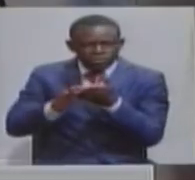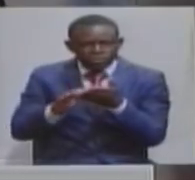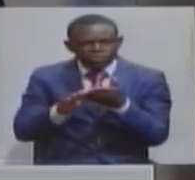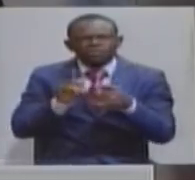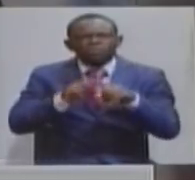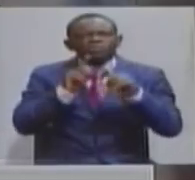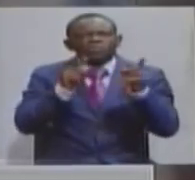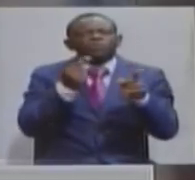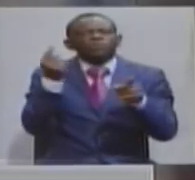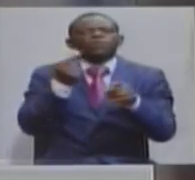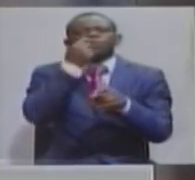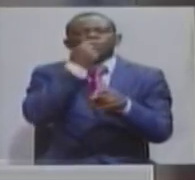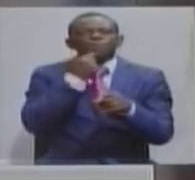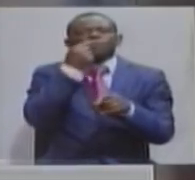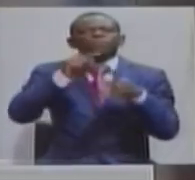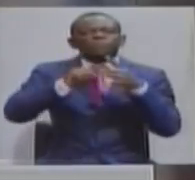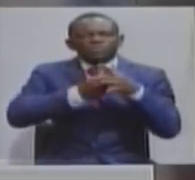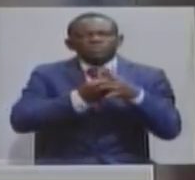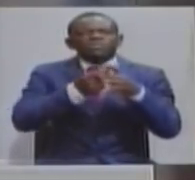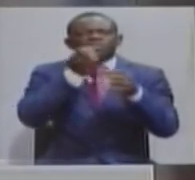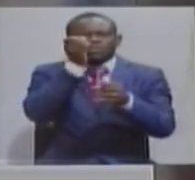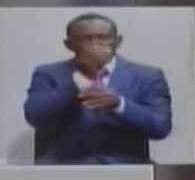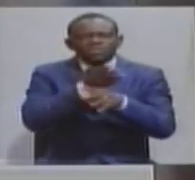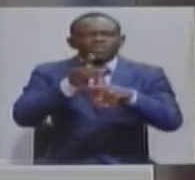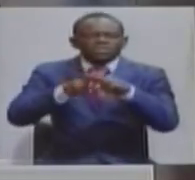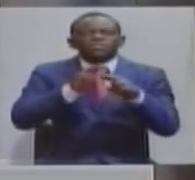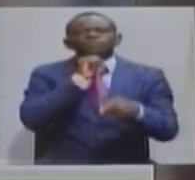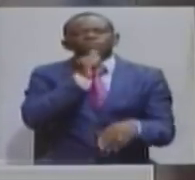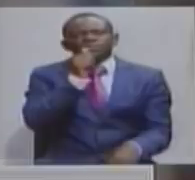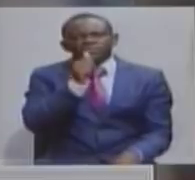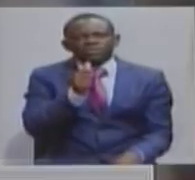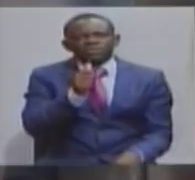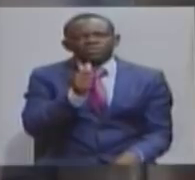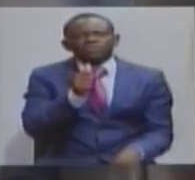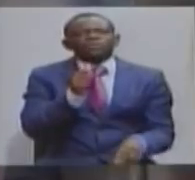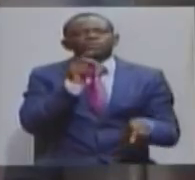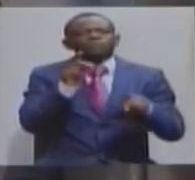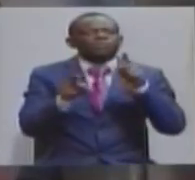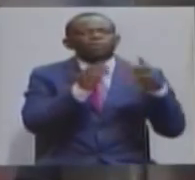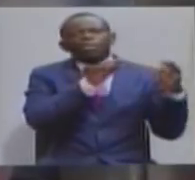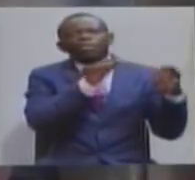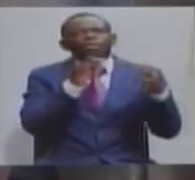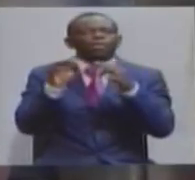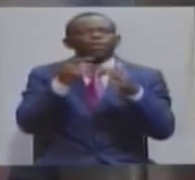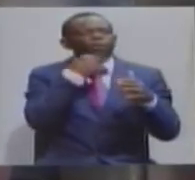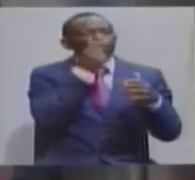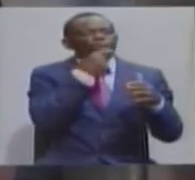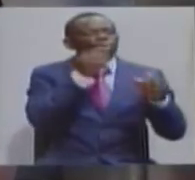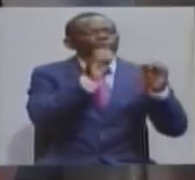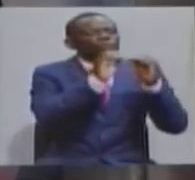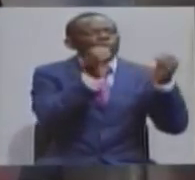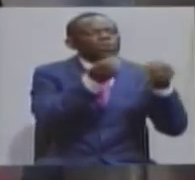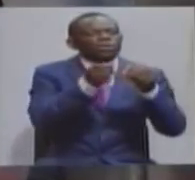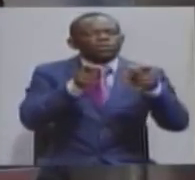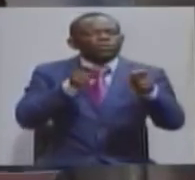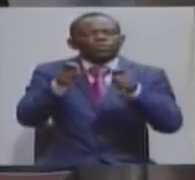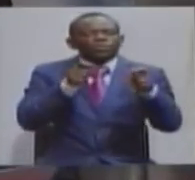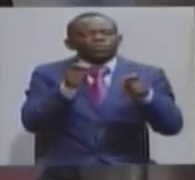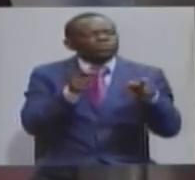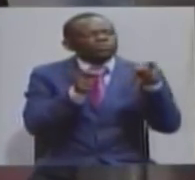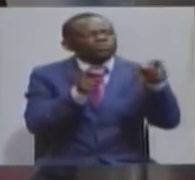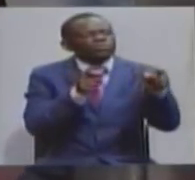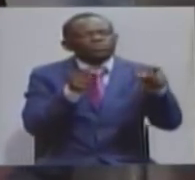talk and get to the dialogue table. Debate is still raging on who should chair or convene the talks between the Commonwealth and the Zambia Center